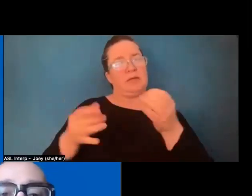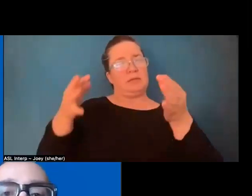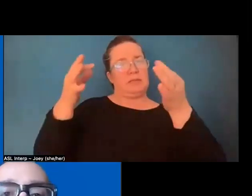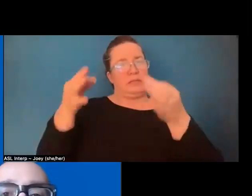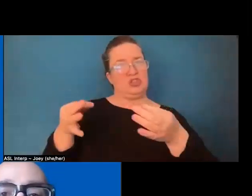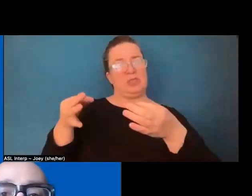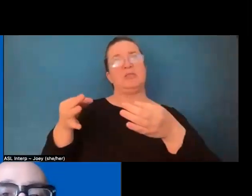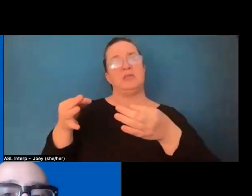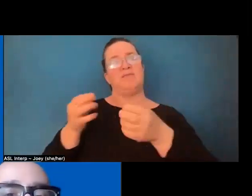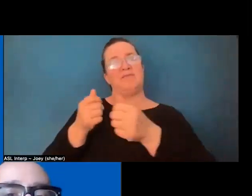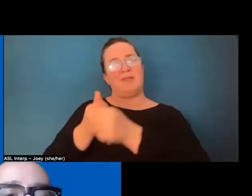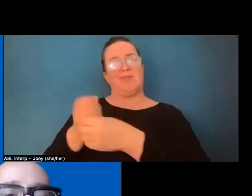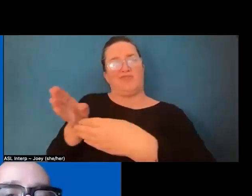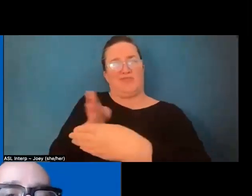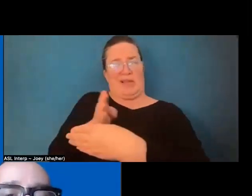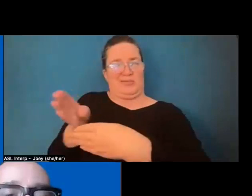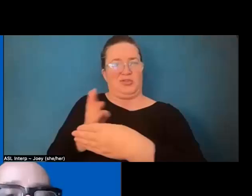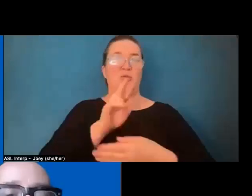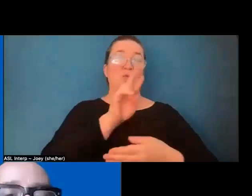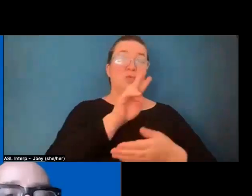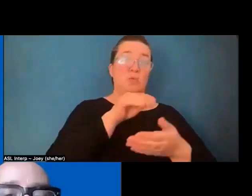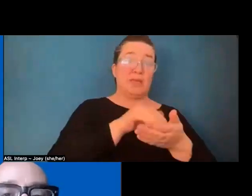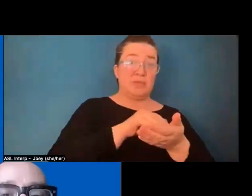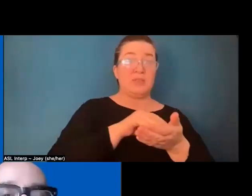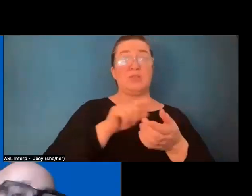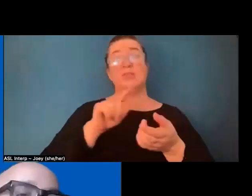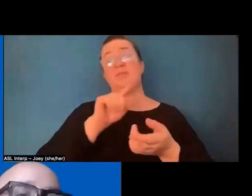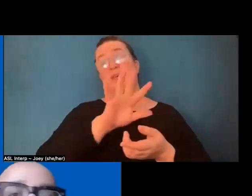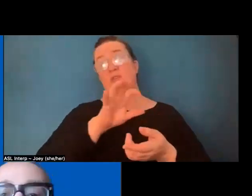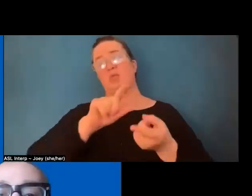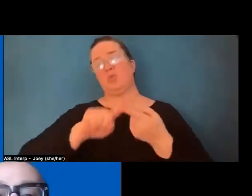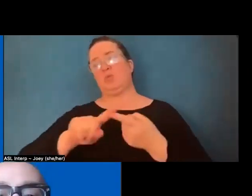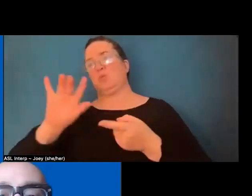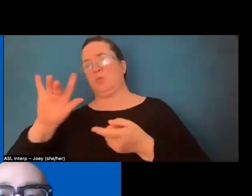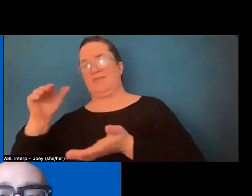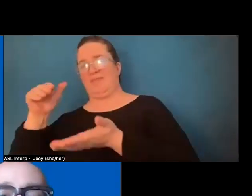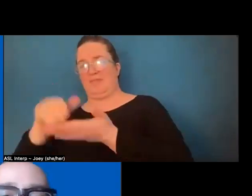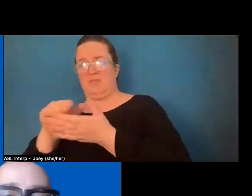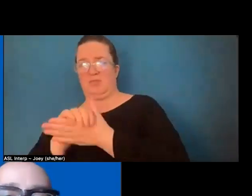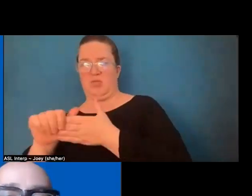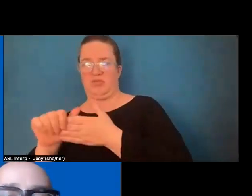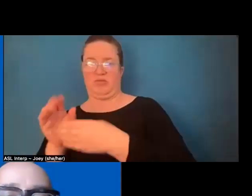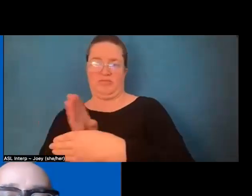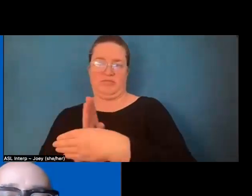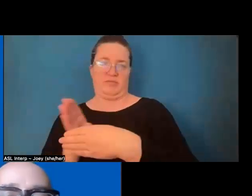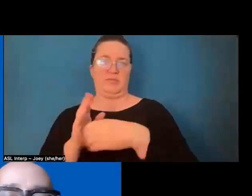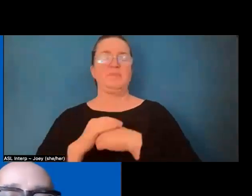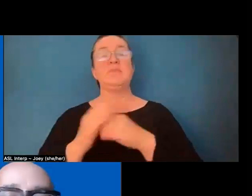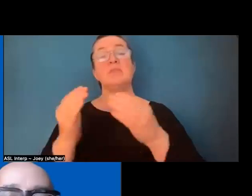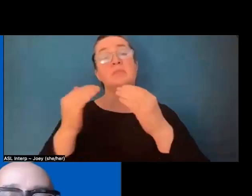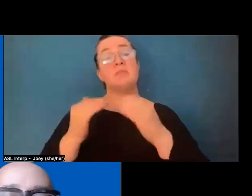$25,000. Great, thanks, Michael. All right, this one's pretty straightforward. When will funding decisions be